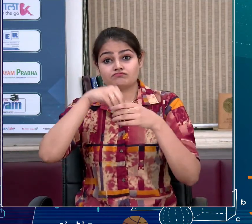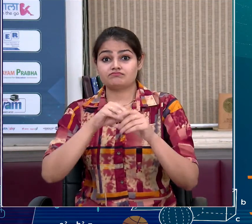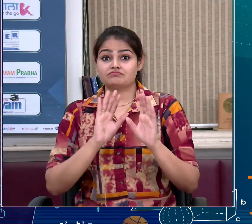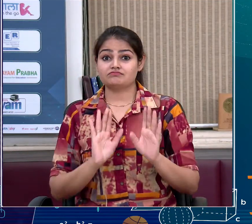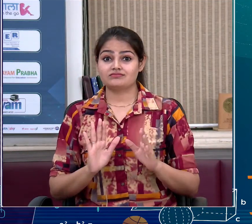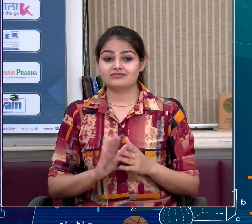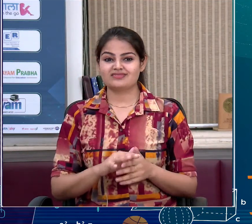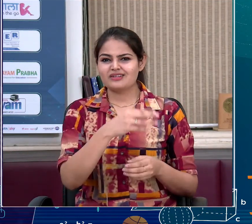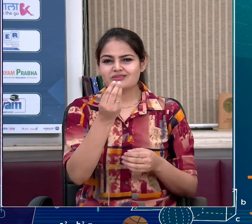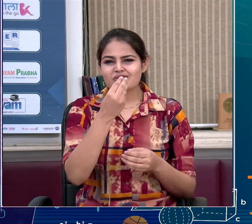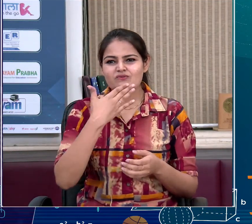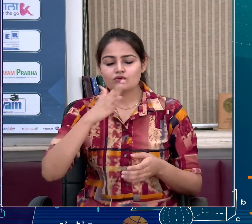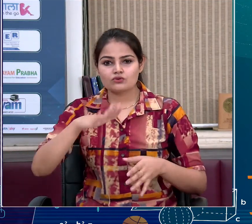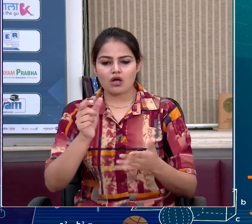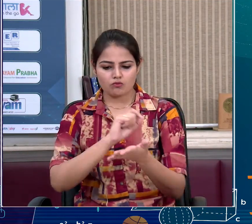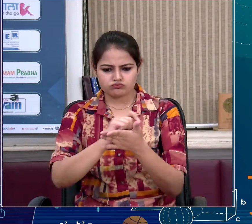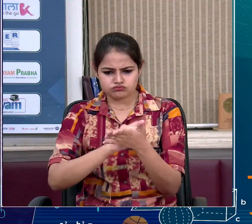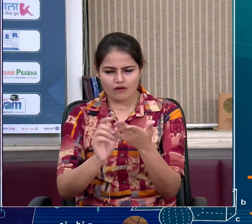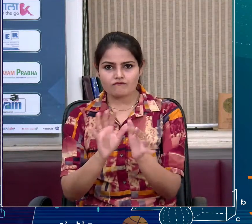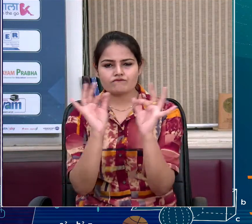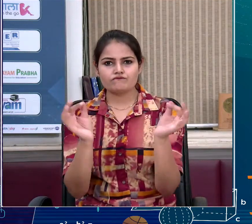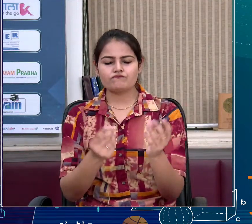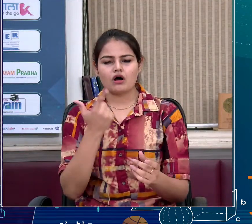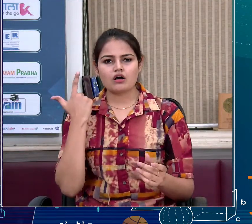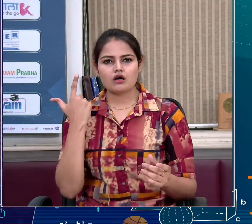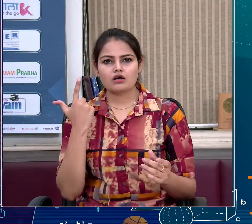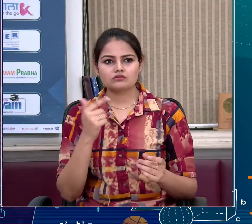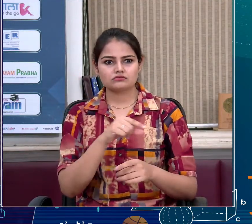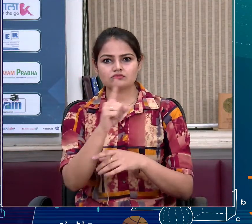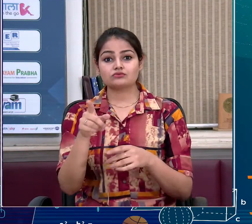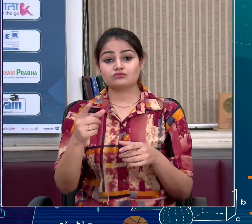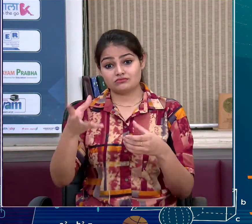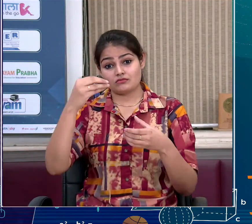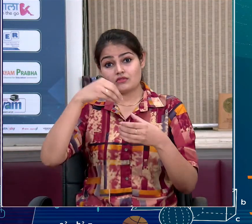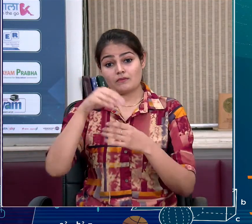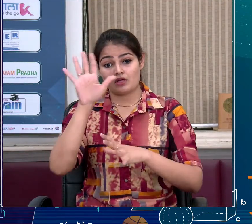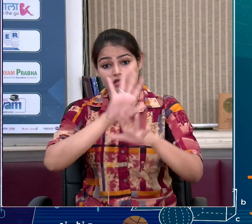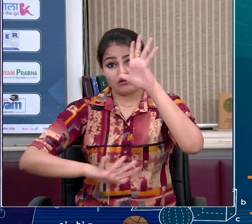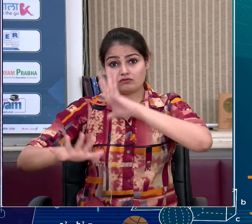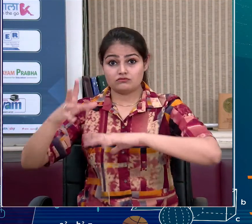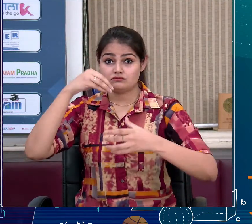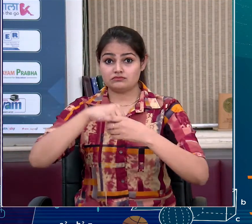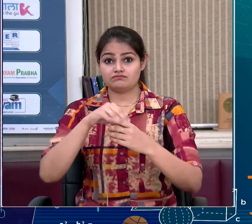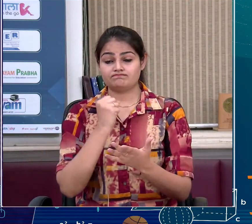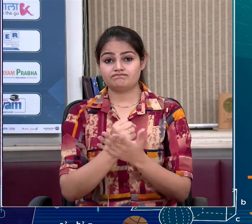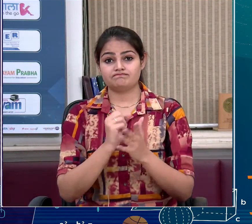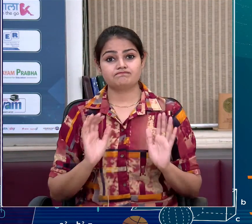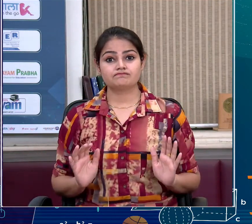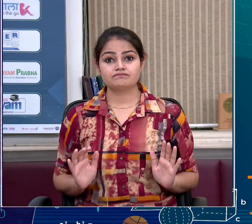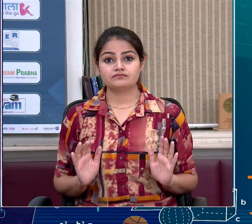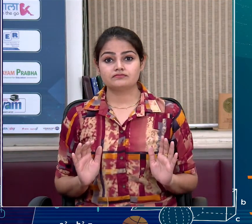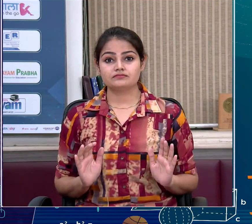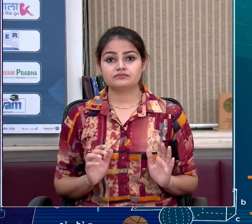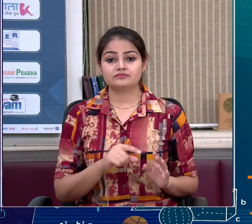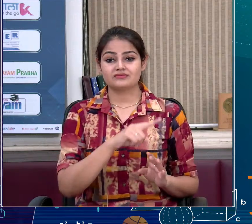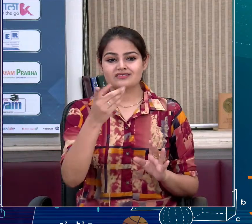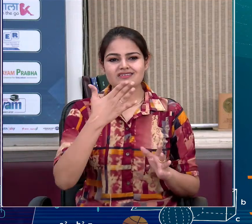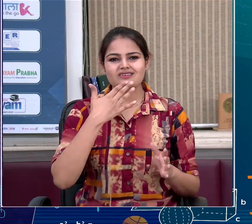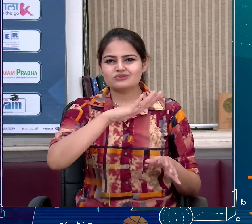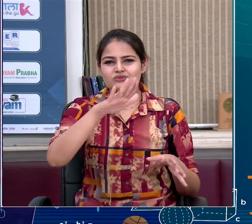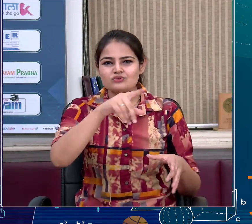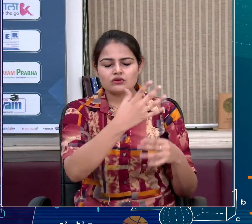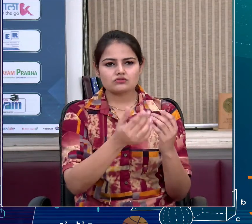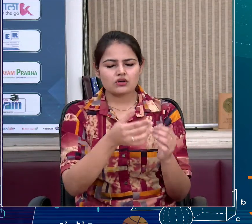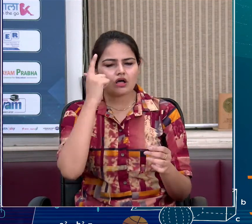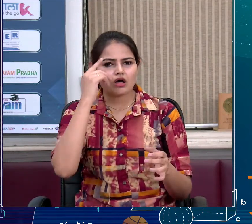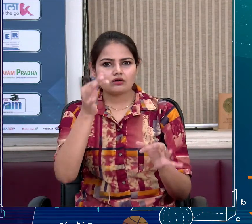the work very quickly, and then it's very difficult to engage them. So you can also engage those children to help the children who have